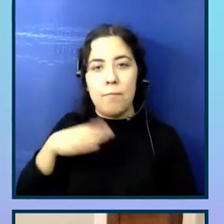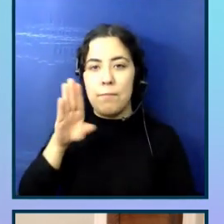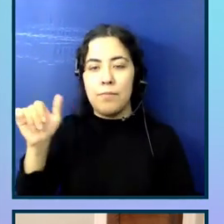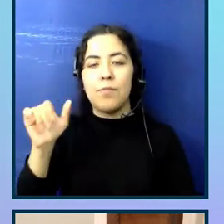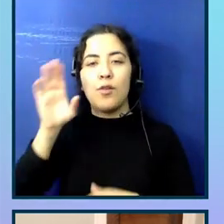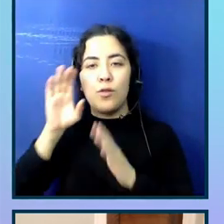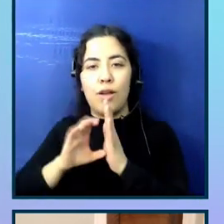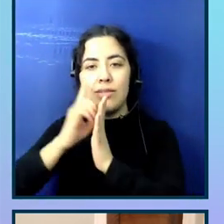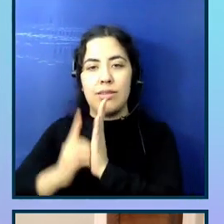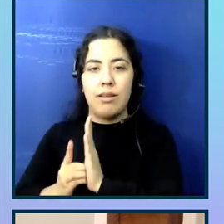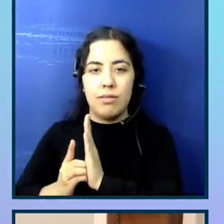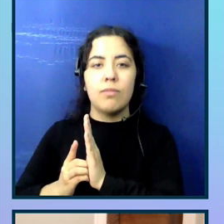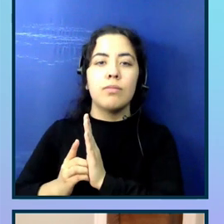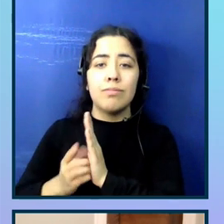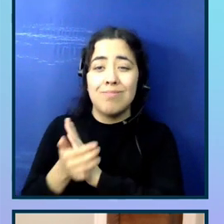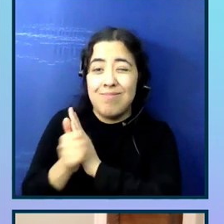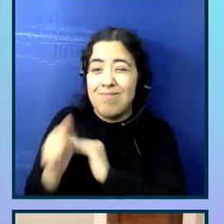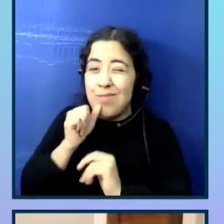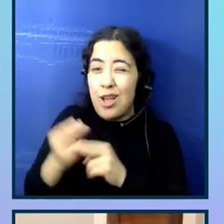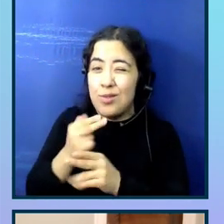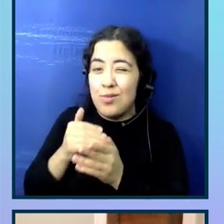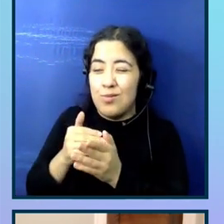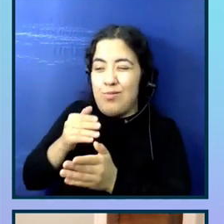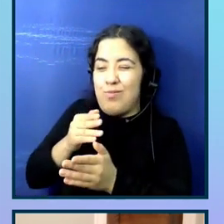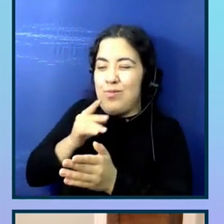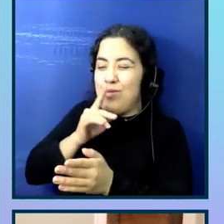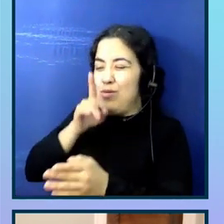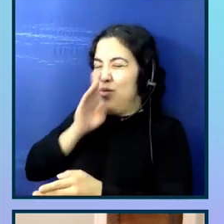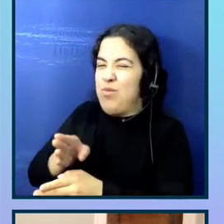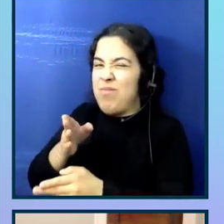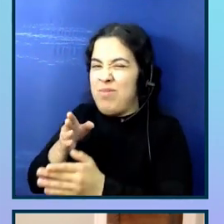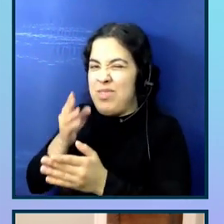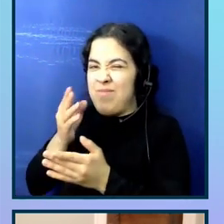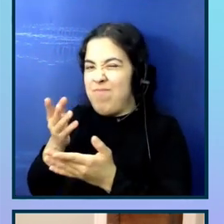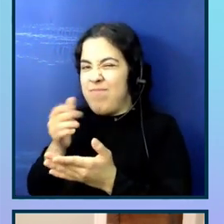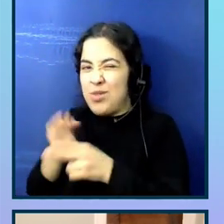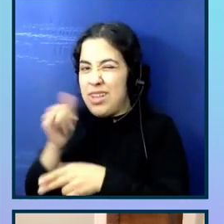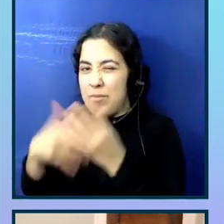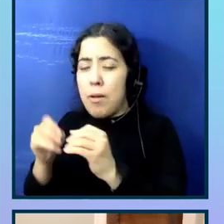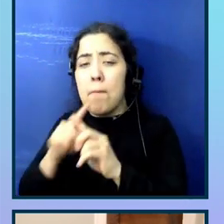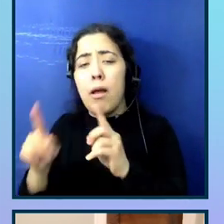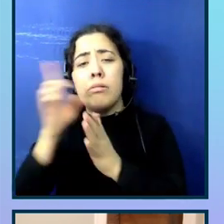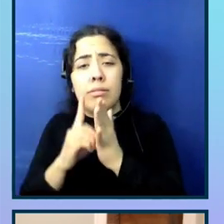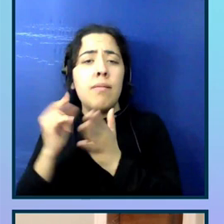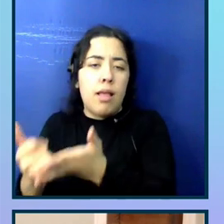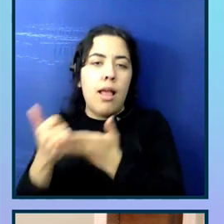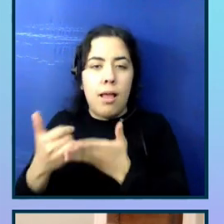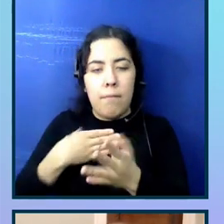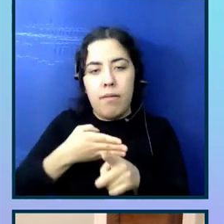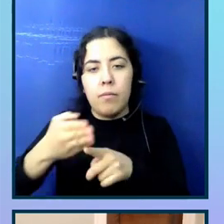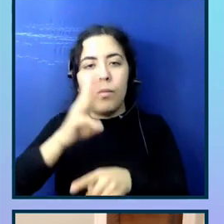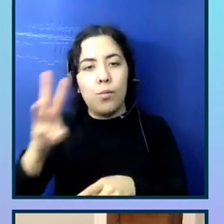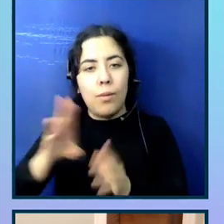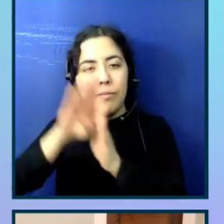graphic design, a skill I don't really use directly anymore, but having an eye for design does help in my field of front-end web